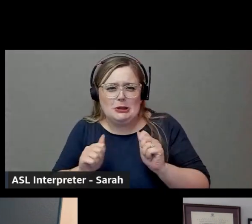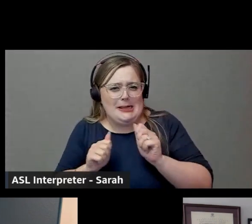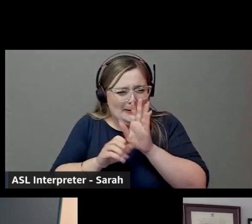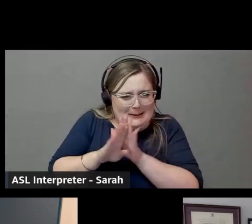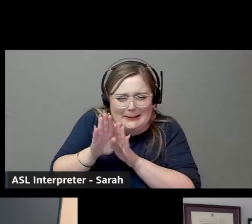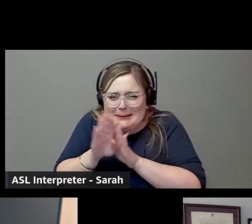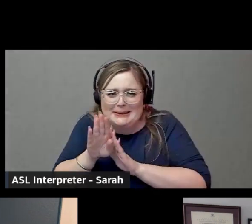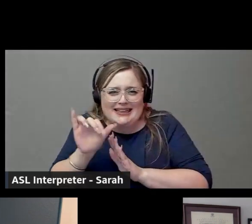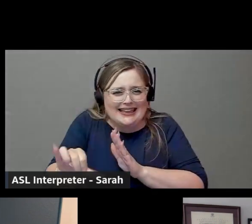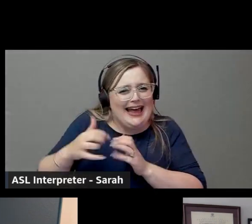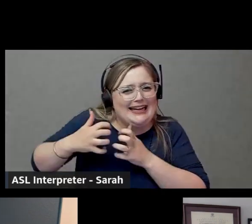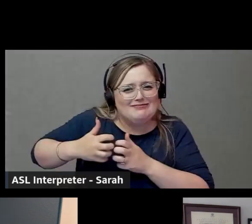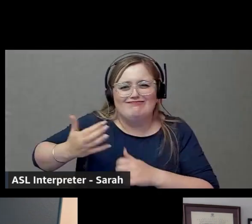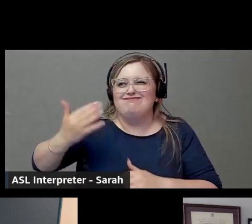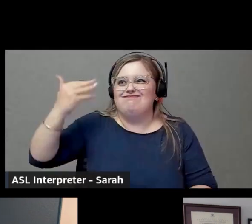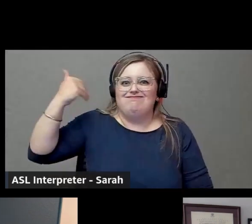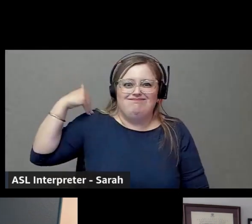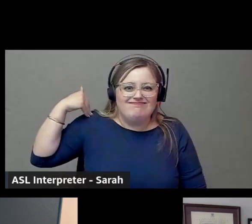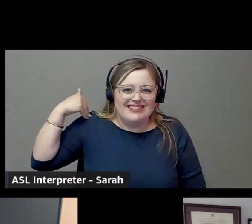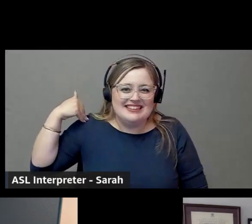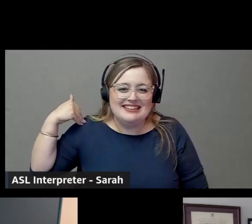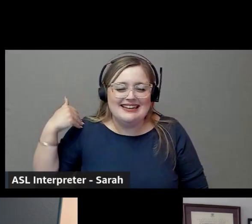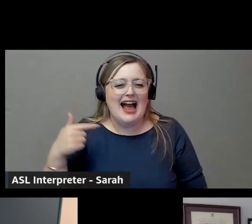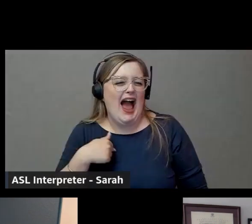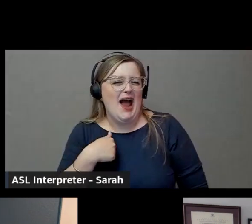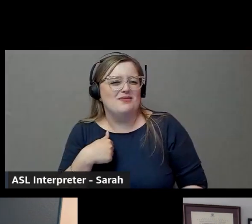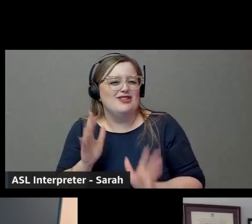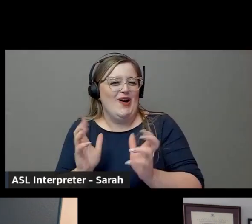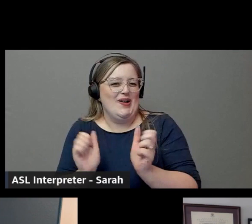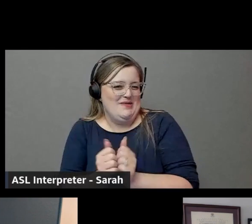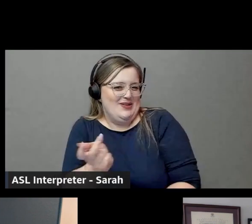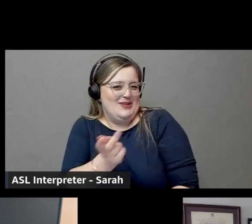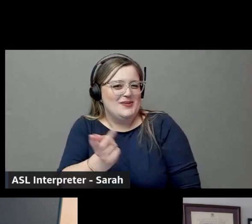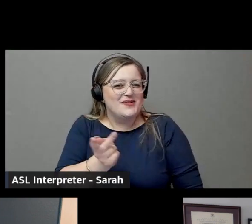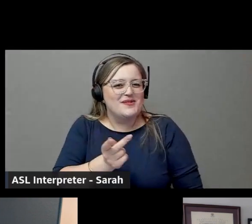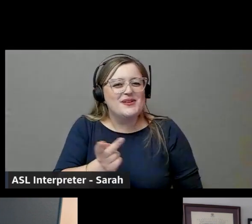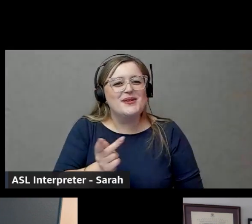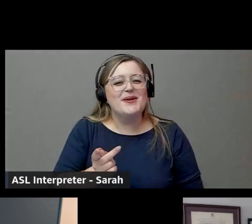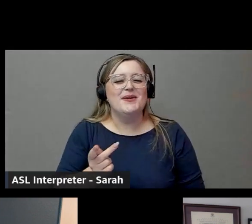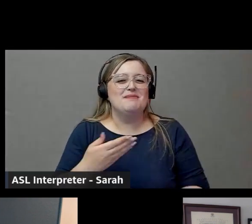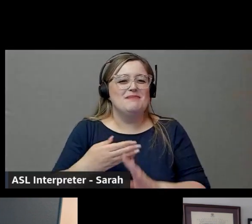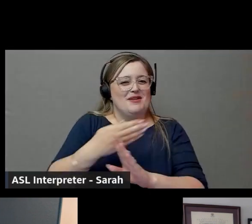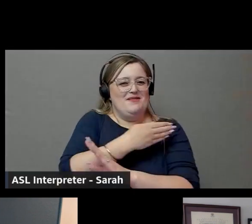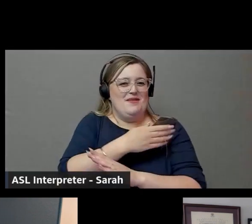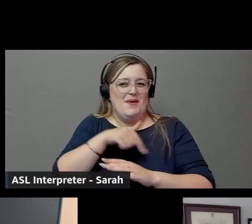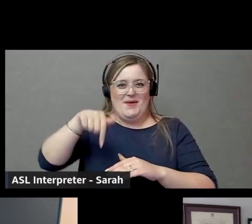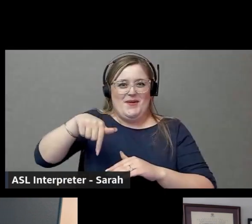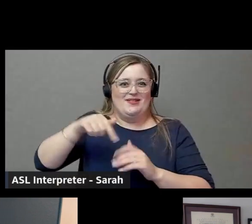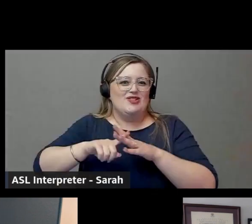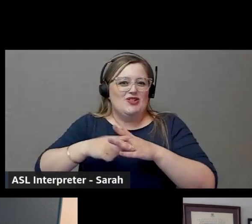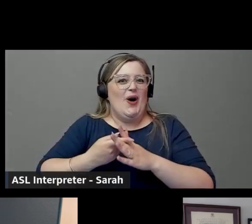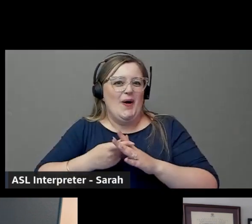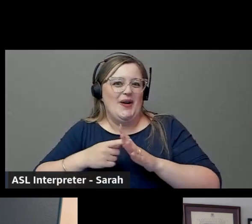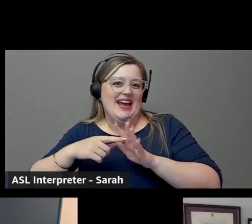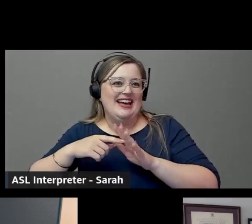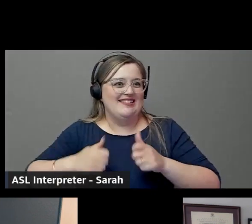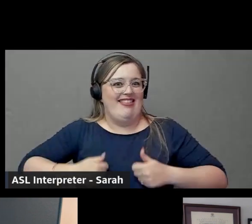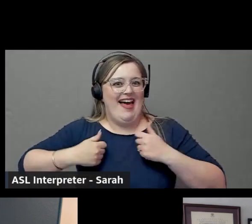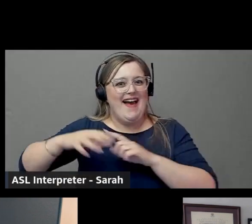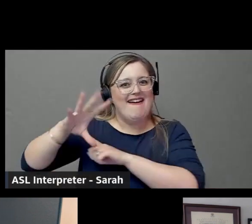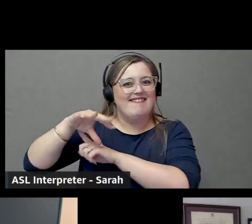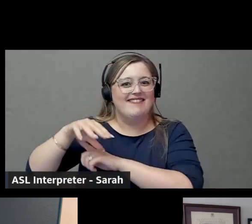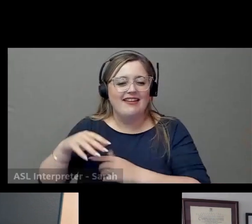actually, in a past life. I was talking with you both about this when we're prepping for the show. I do want to clear up,